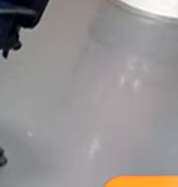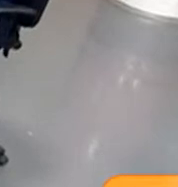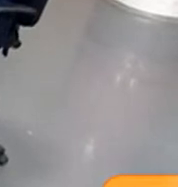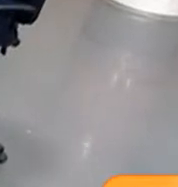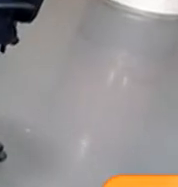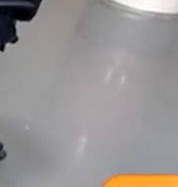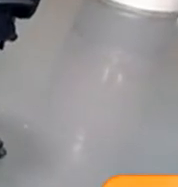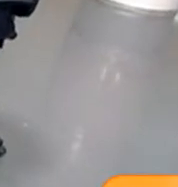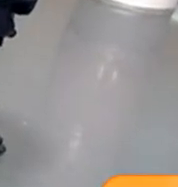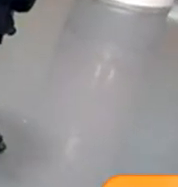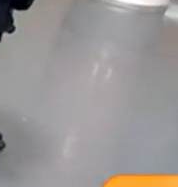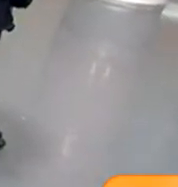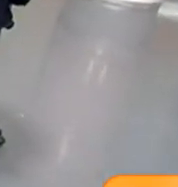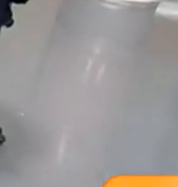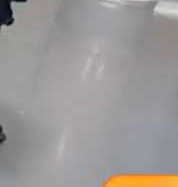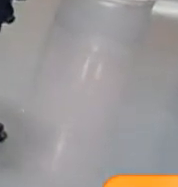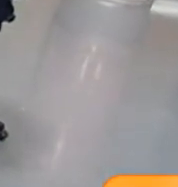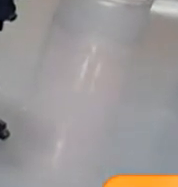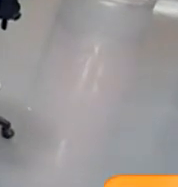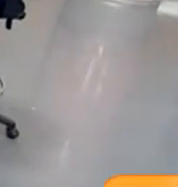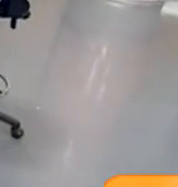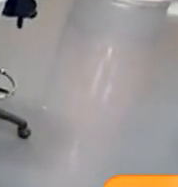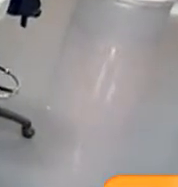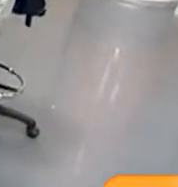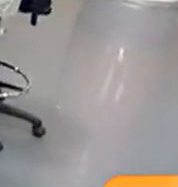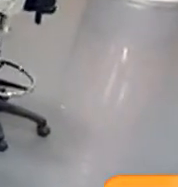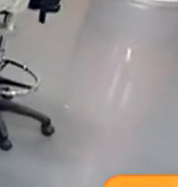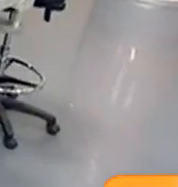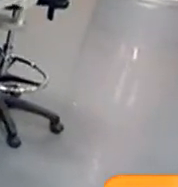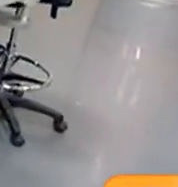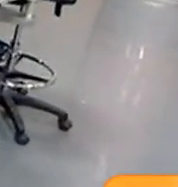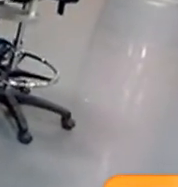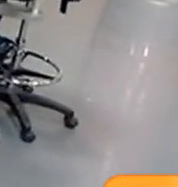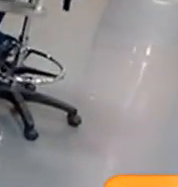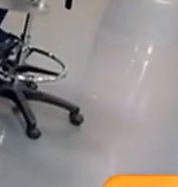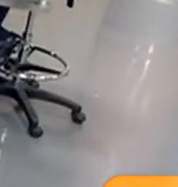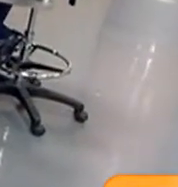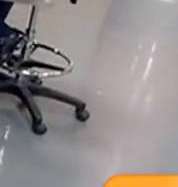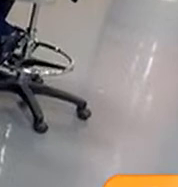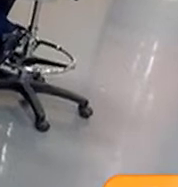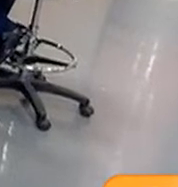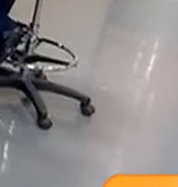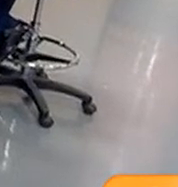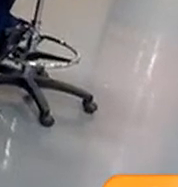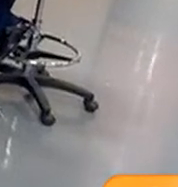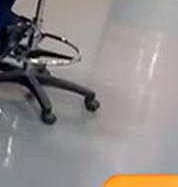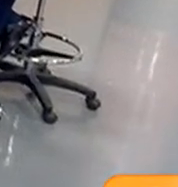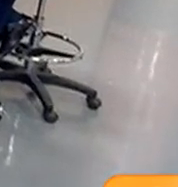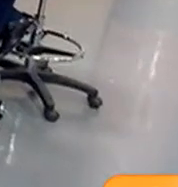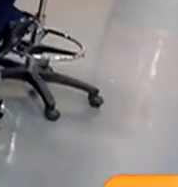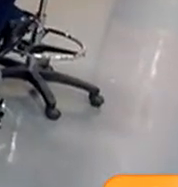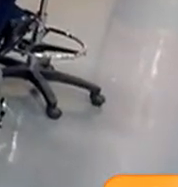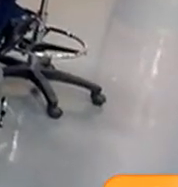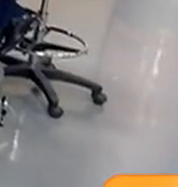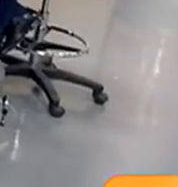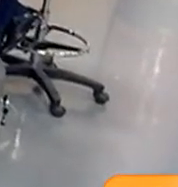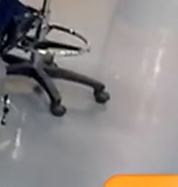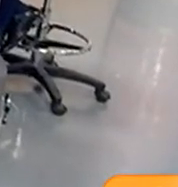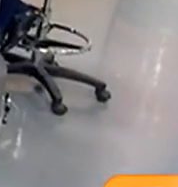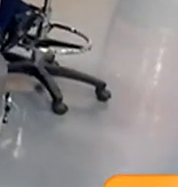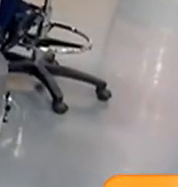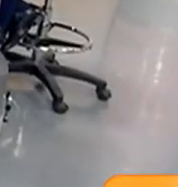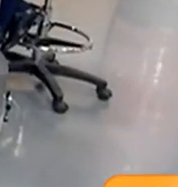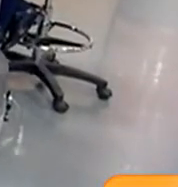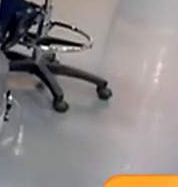affecting the common man. Mm-hmm. You are hurting the common man. And that's why we are saying we want to reject these proposals, because Kenya Kwanza rode